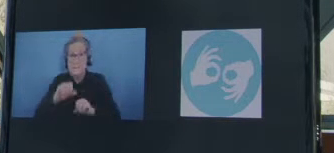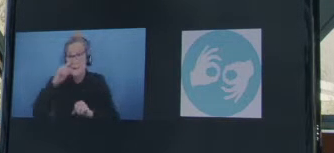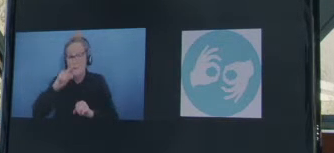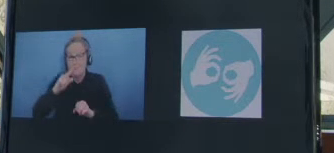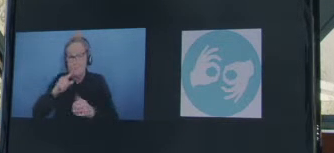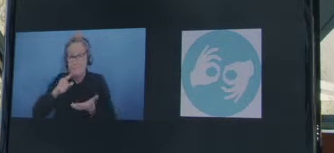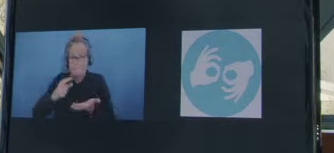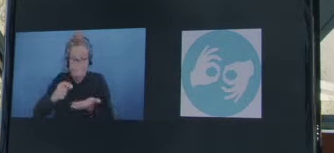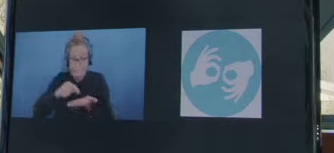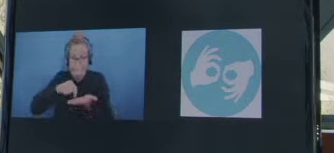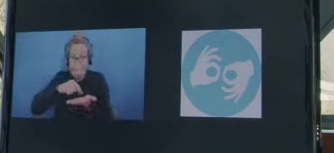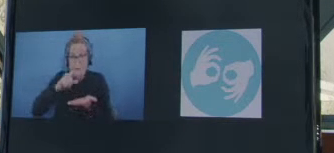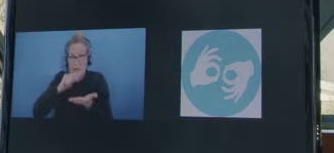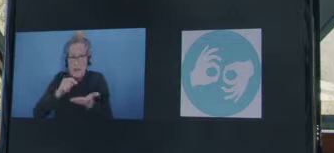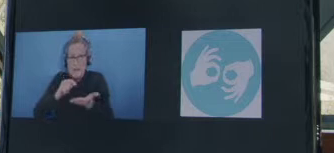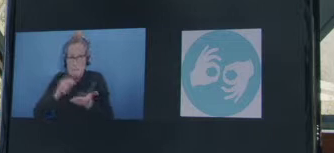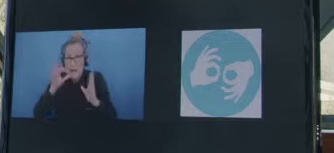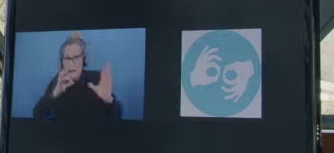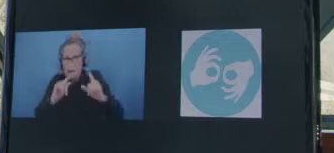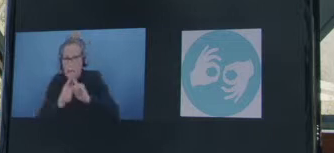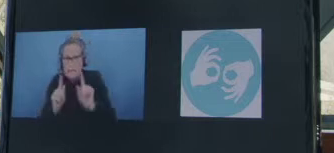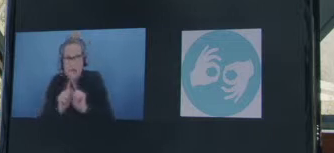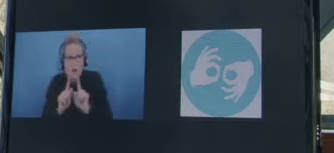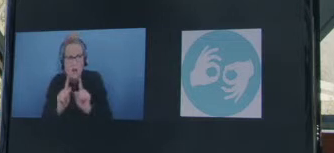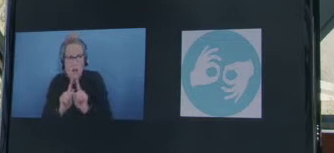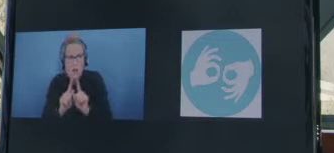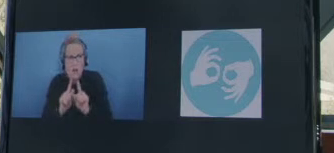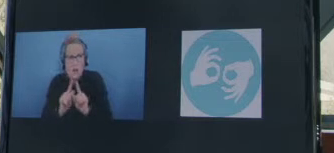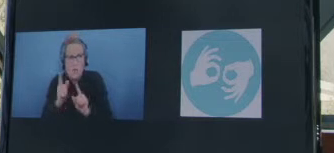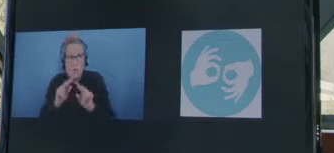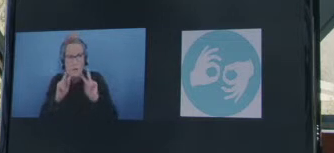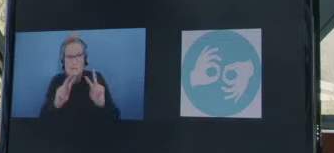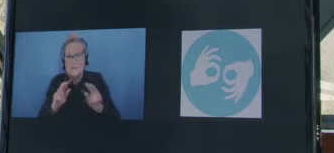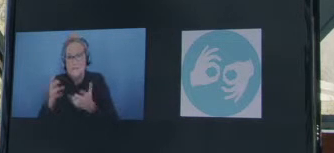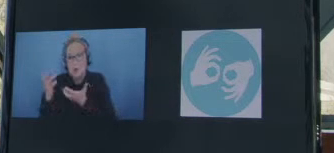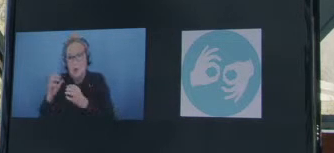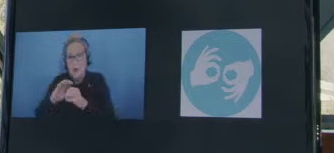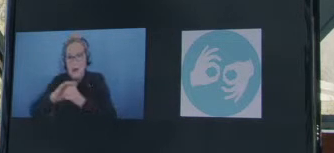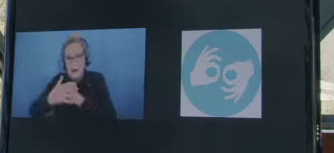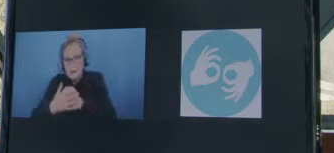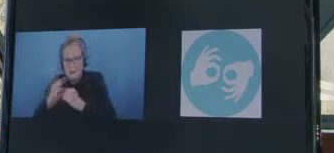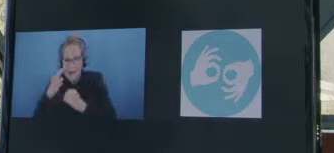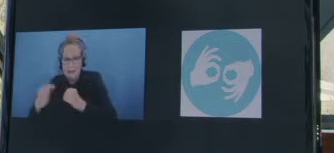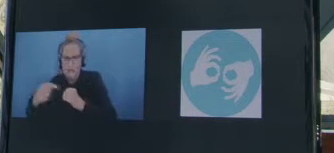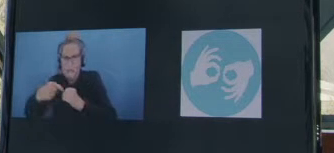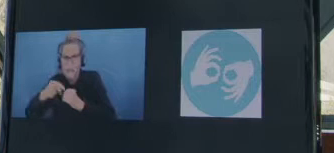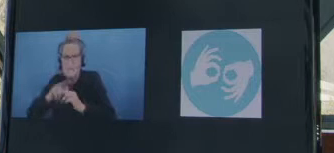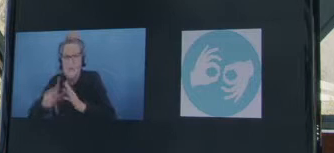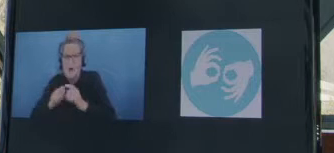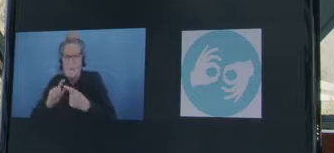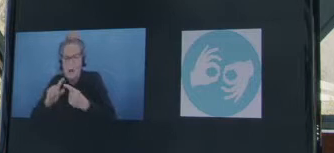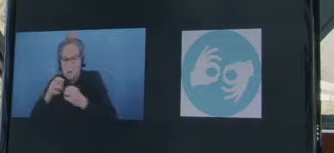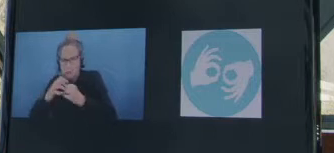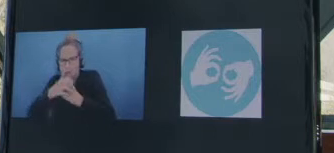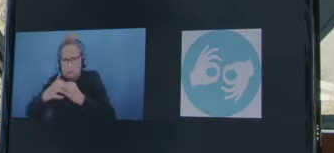intricate architectures of things like the ones we see in coconut husks and other types of natural fibers. They're able to